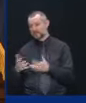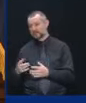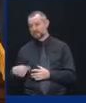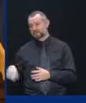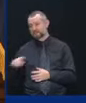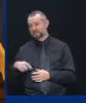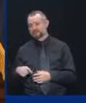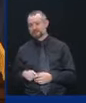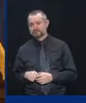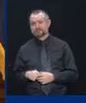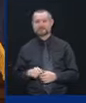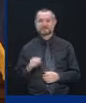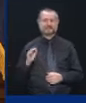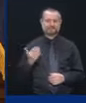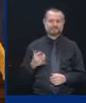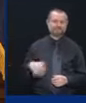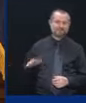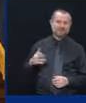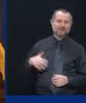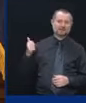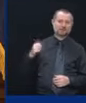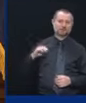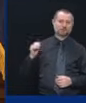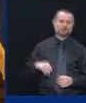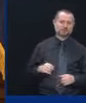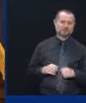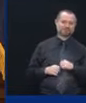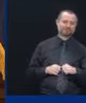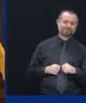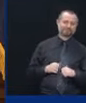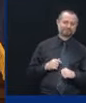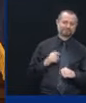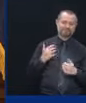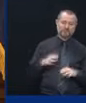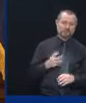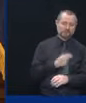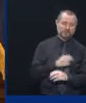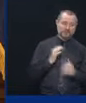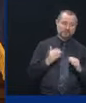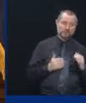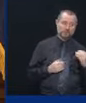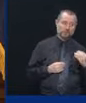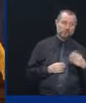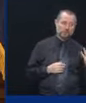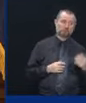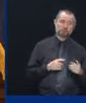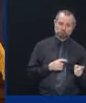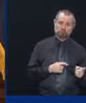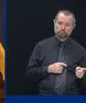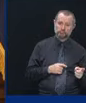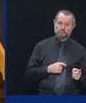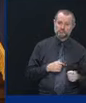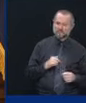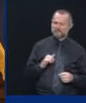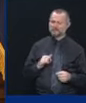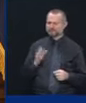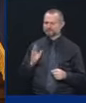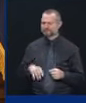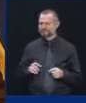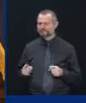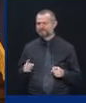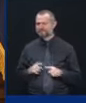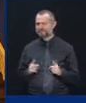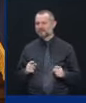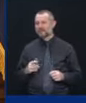higher declination rate than the white community. We're working on that. But you're at 75%. Is the declination rate